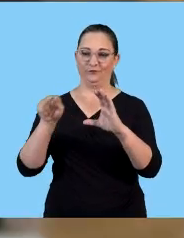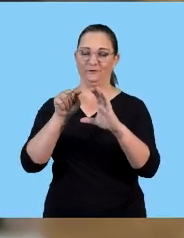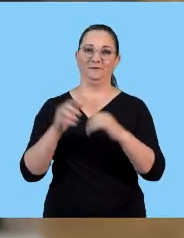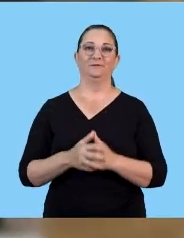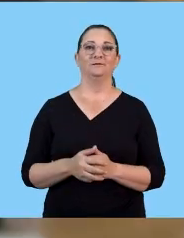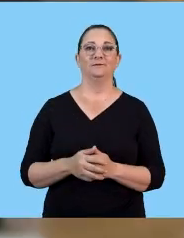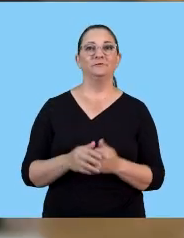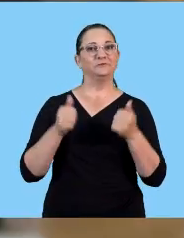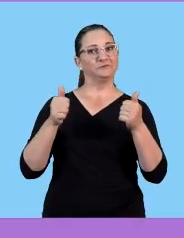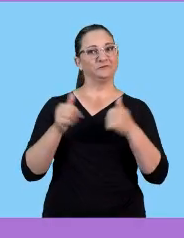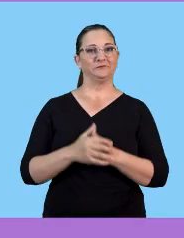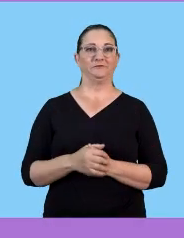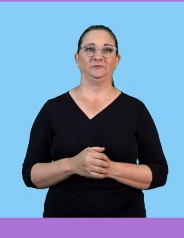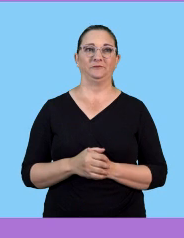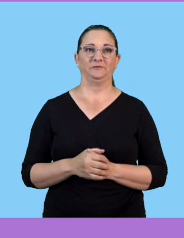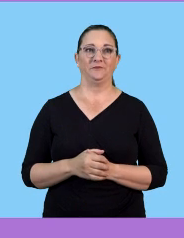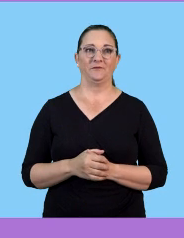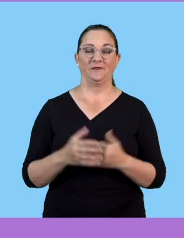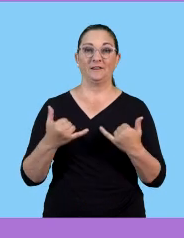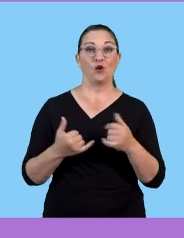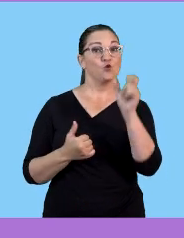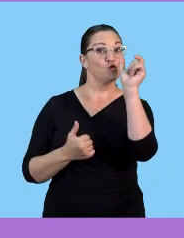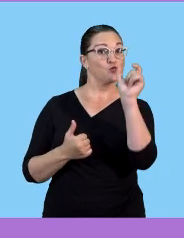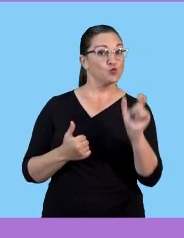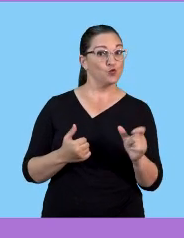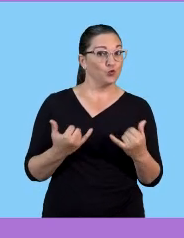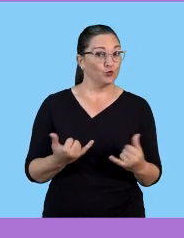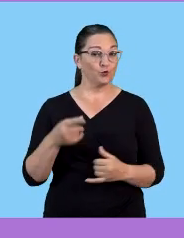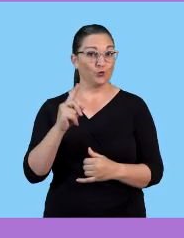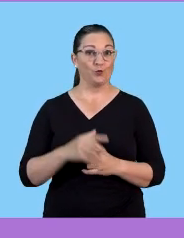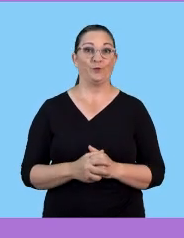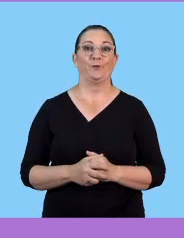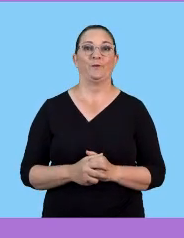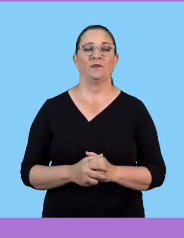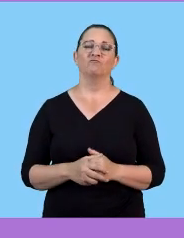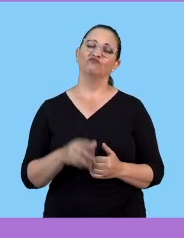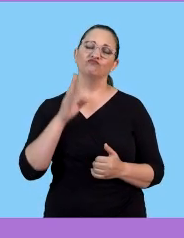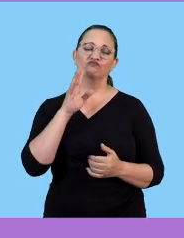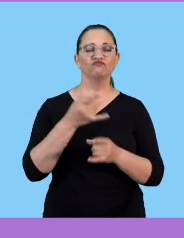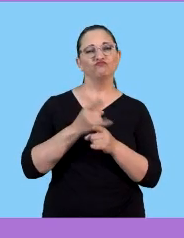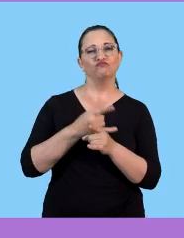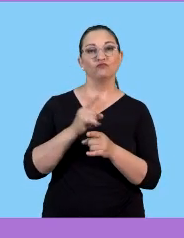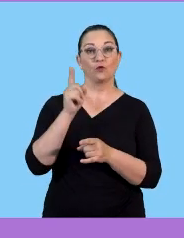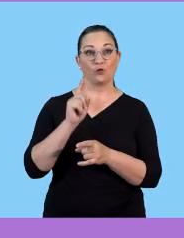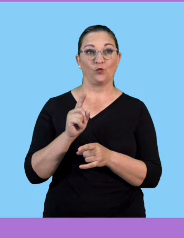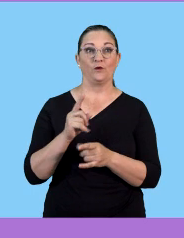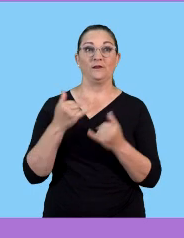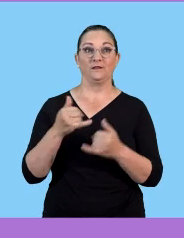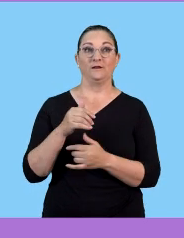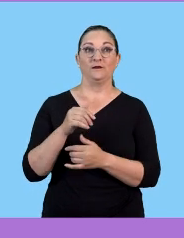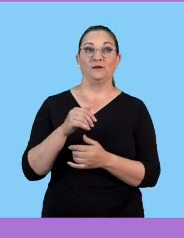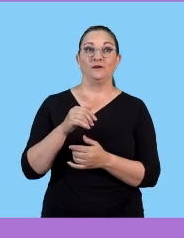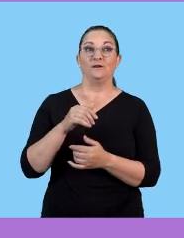Nice work. So, what words are we going to talk about? We're going to discuss